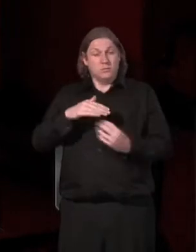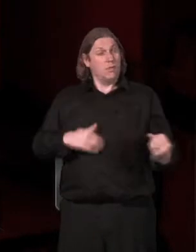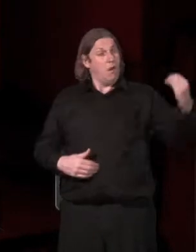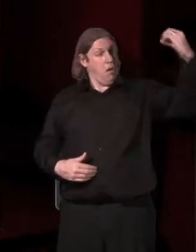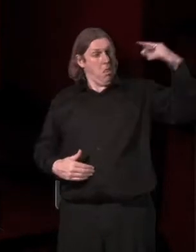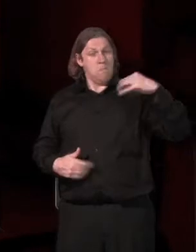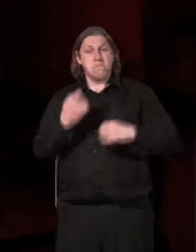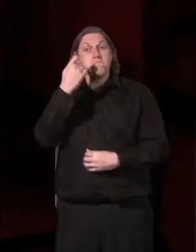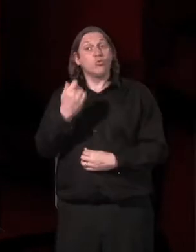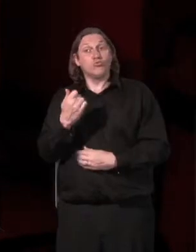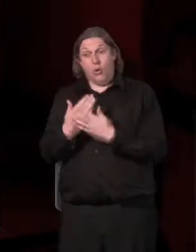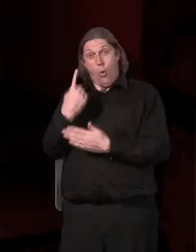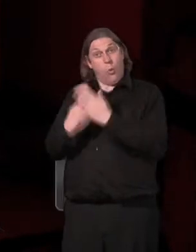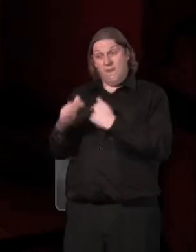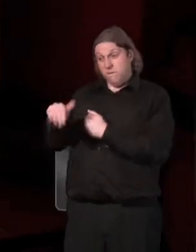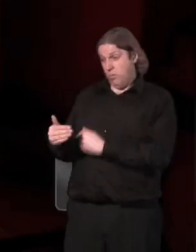window down there.